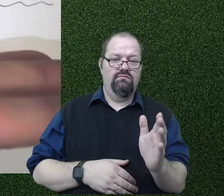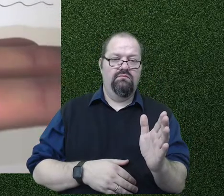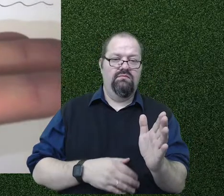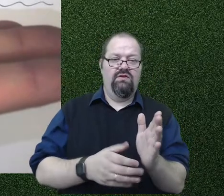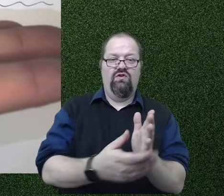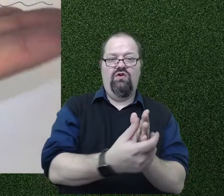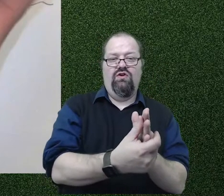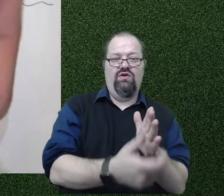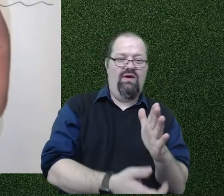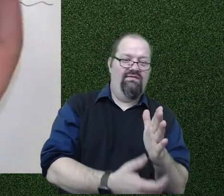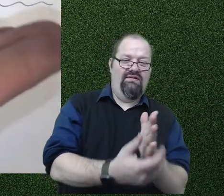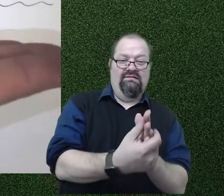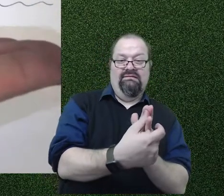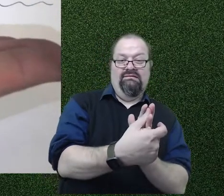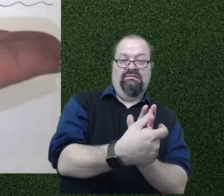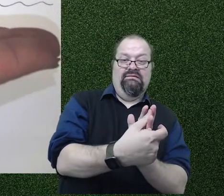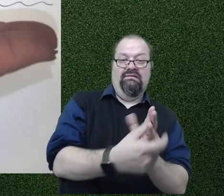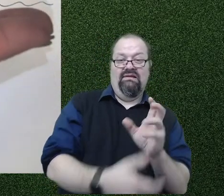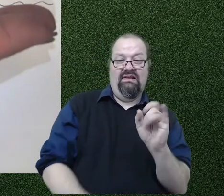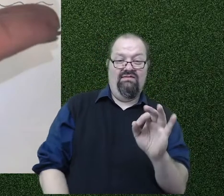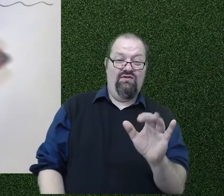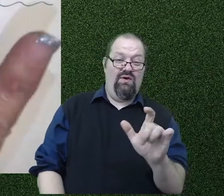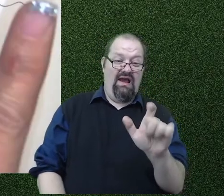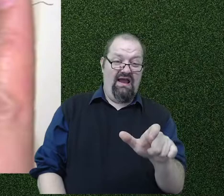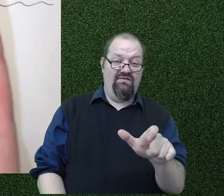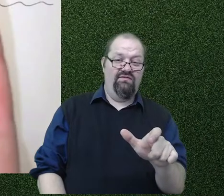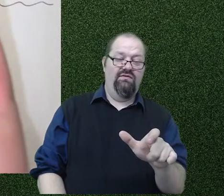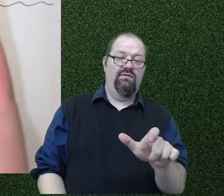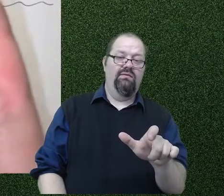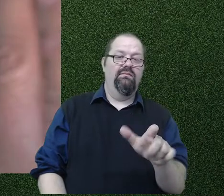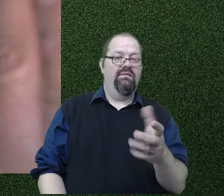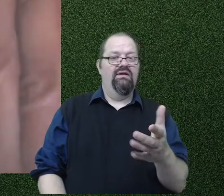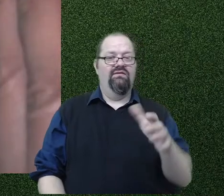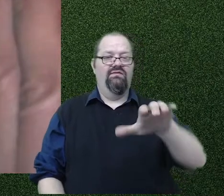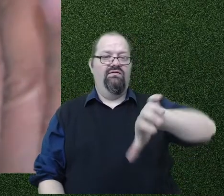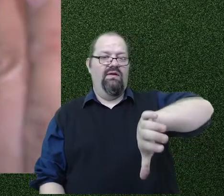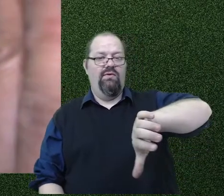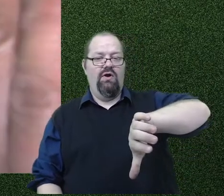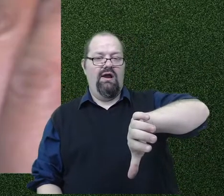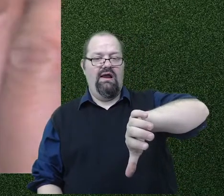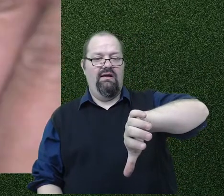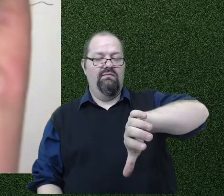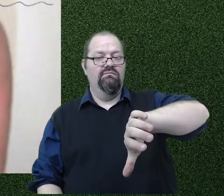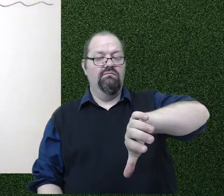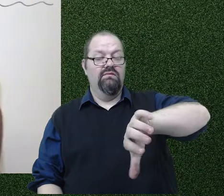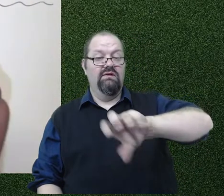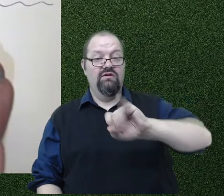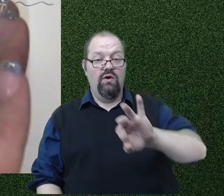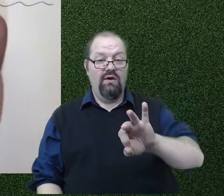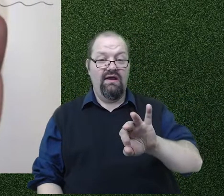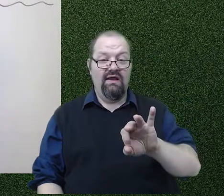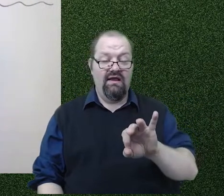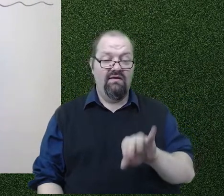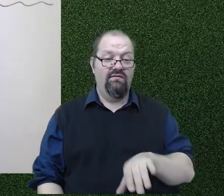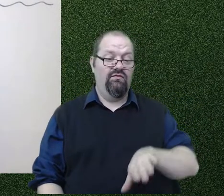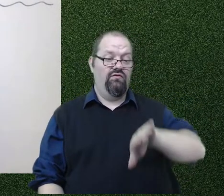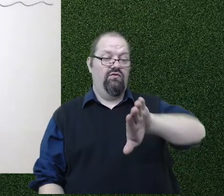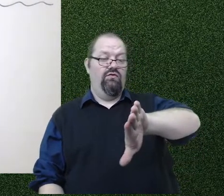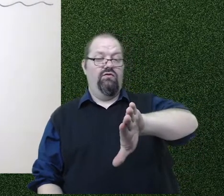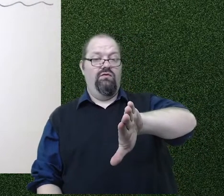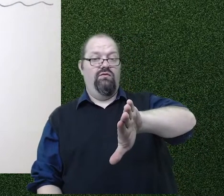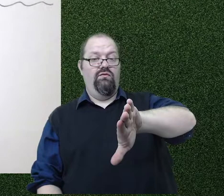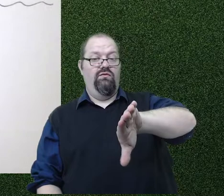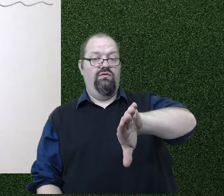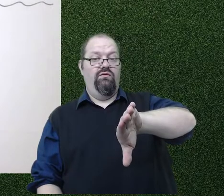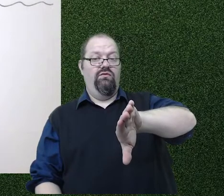try to bend your fingers backwards. If you have to bend your fingers backwards, just flip your hand. So you point my fingers in the direction of